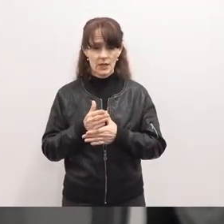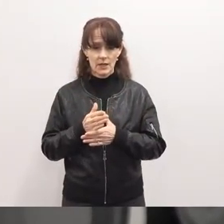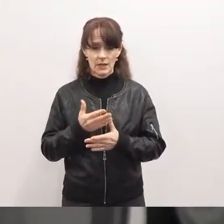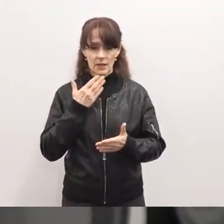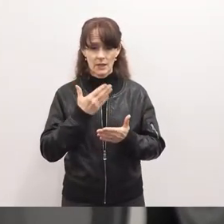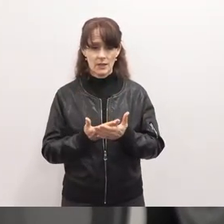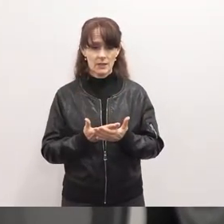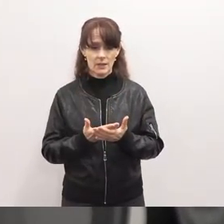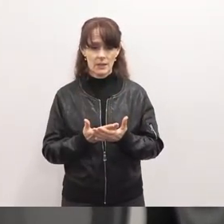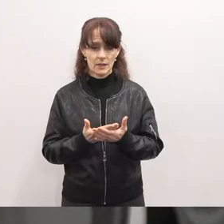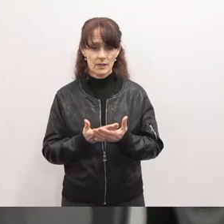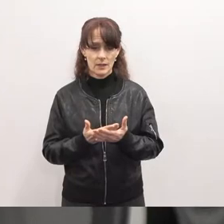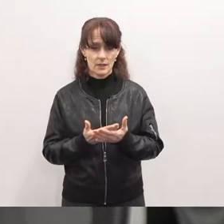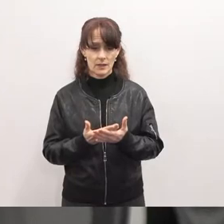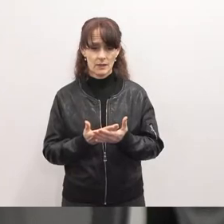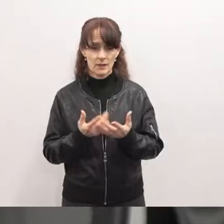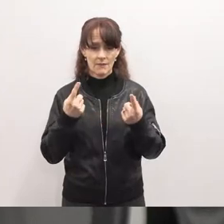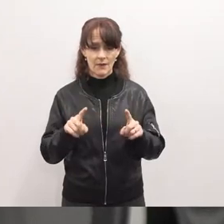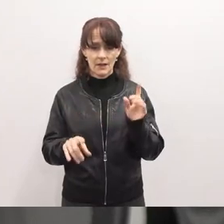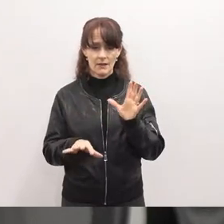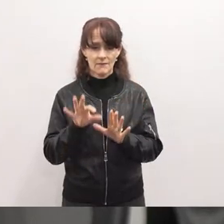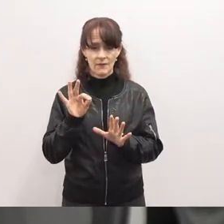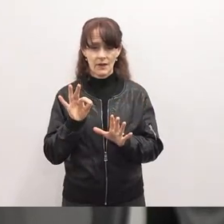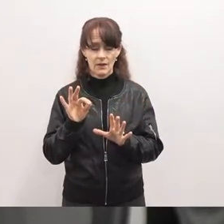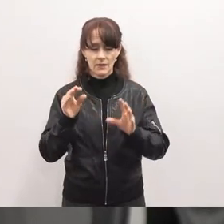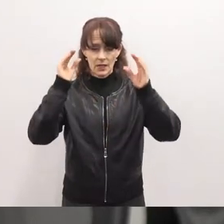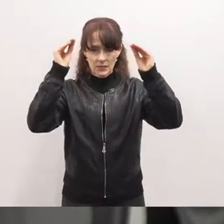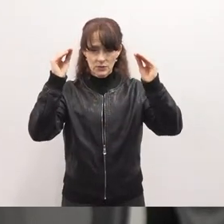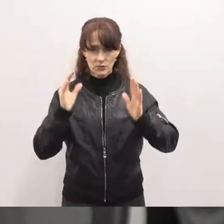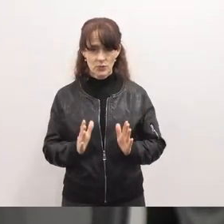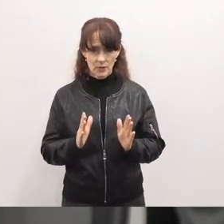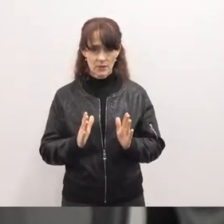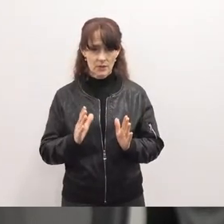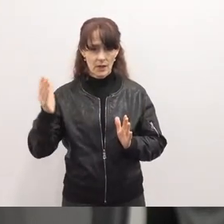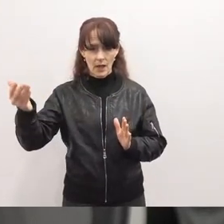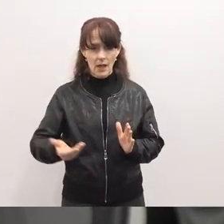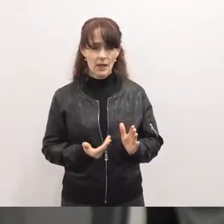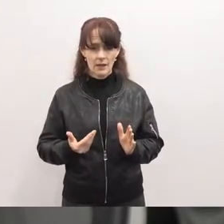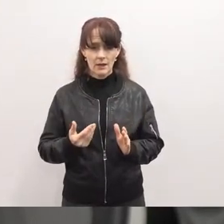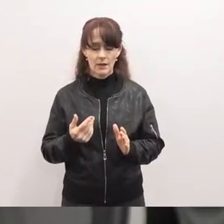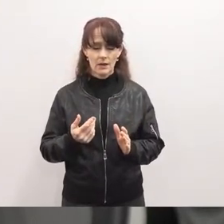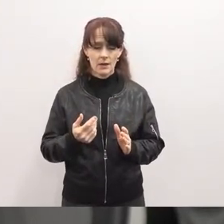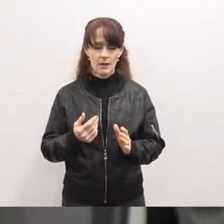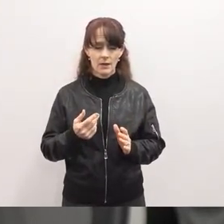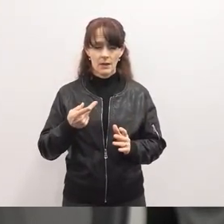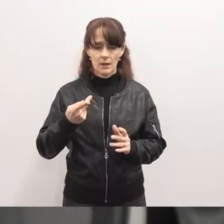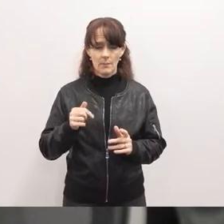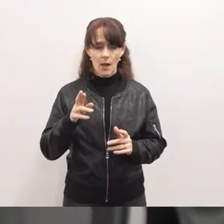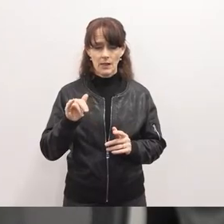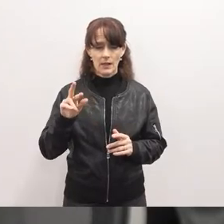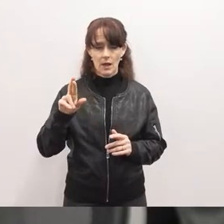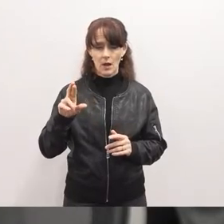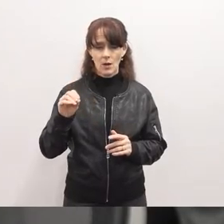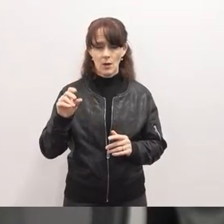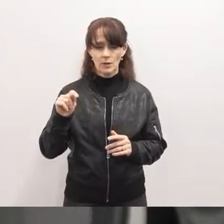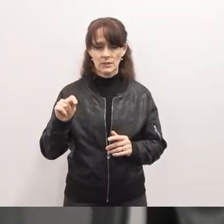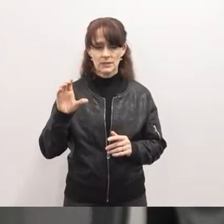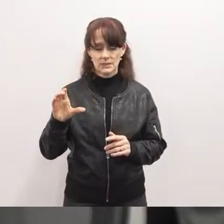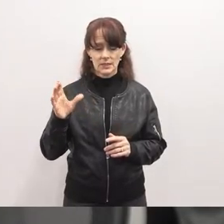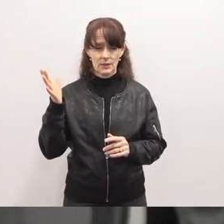good, is that they finally found an instructor that hired him at Poly ROTC, which is really